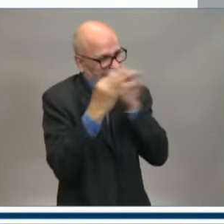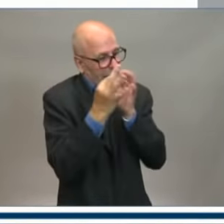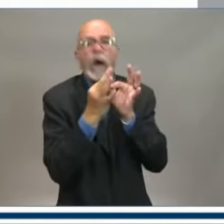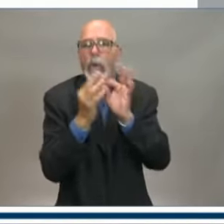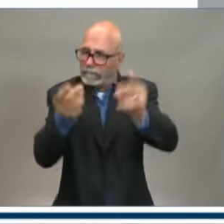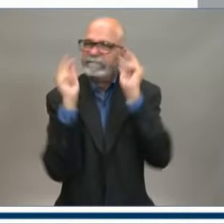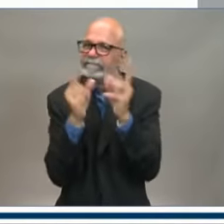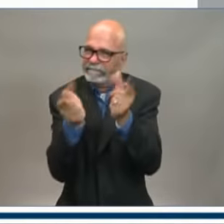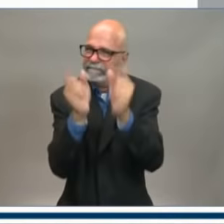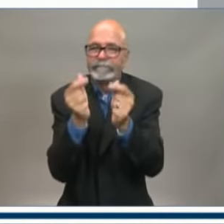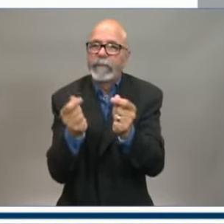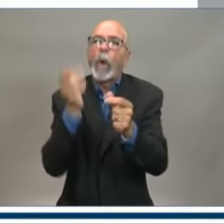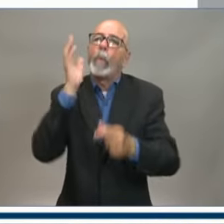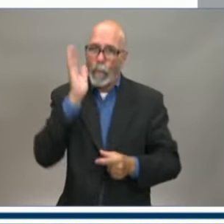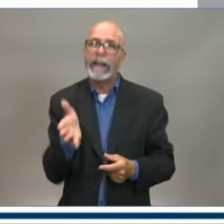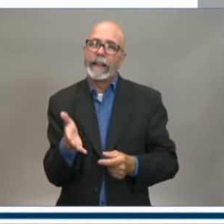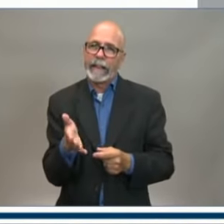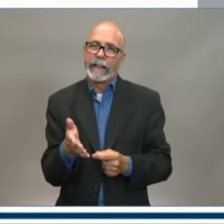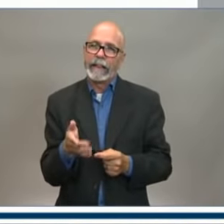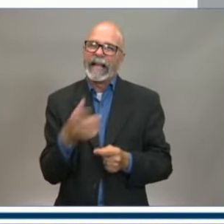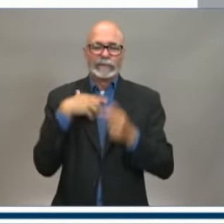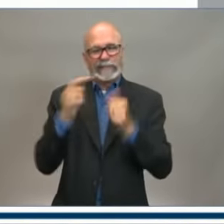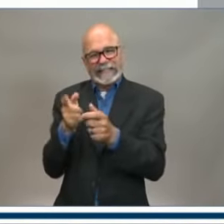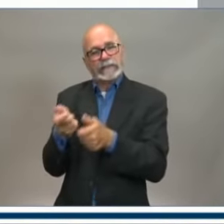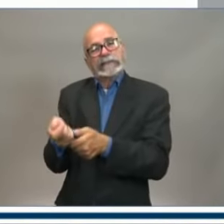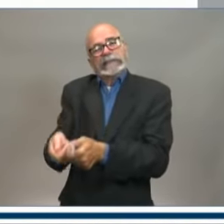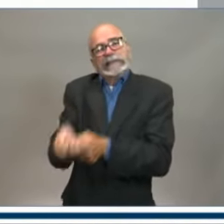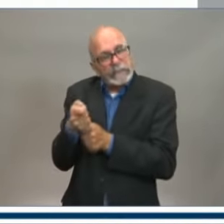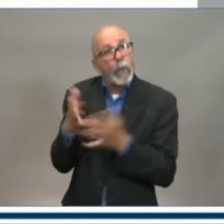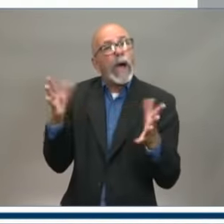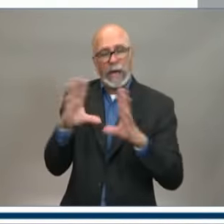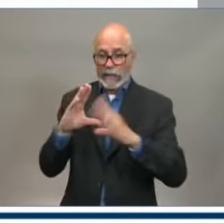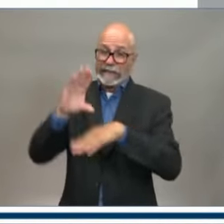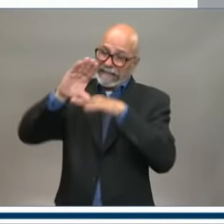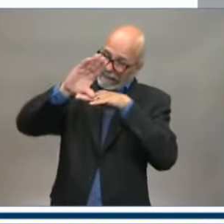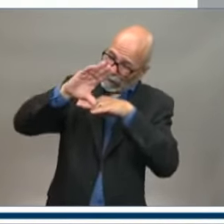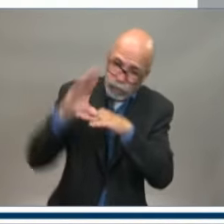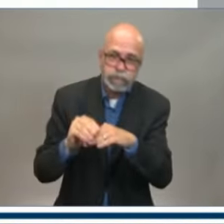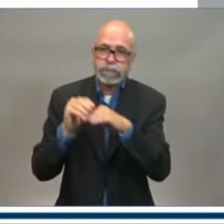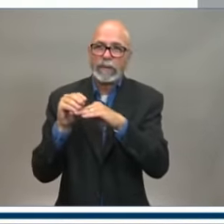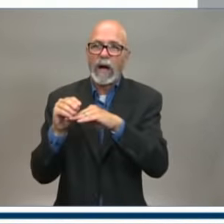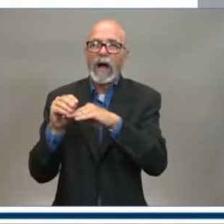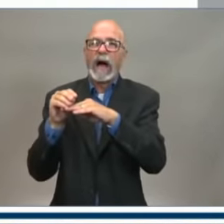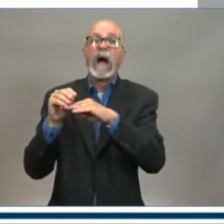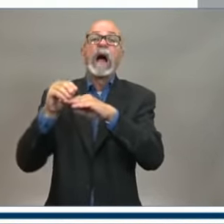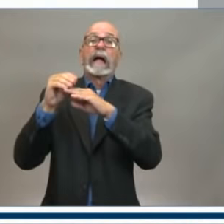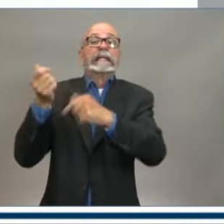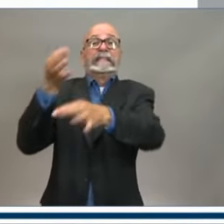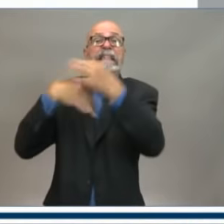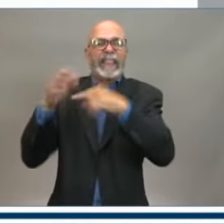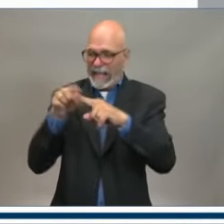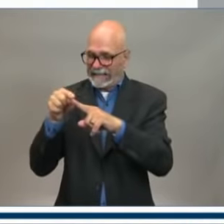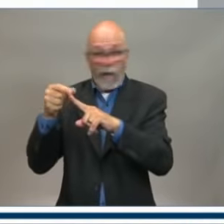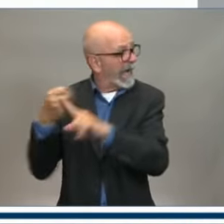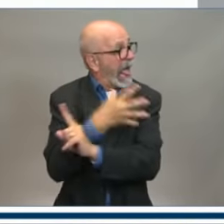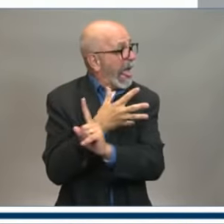follow-up. And so we minimize the chance for the 1 case to become 10 cases, and also being very, very careful of looking for signs of